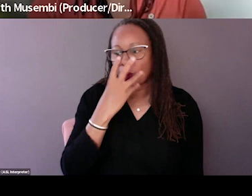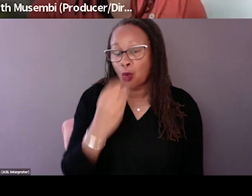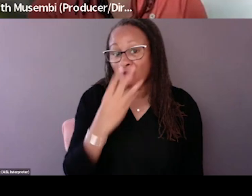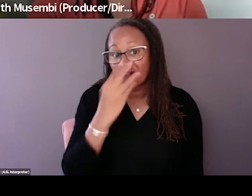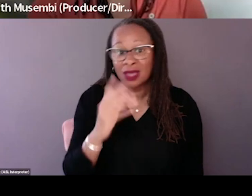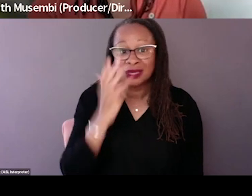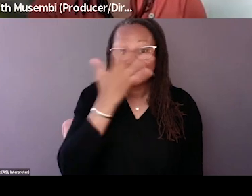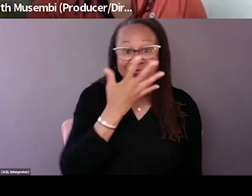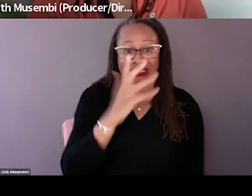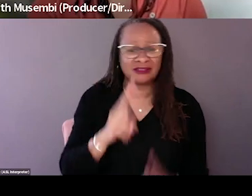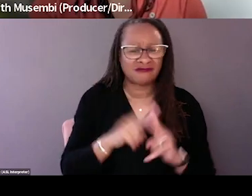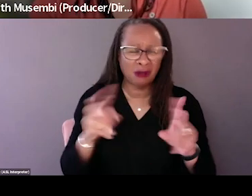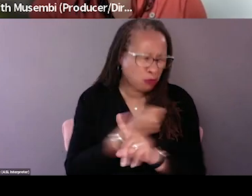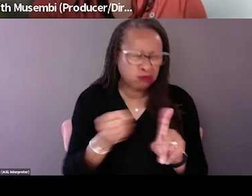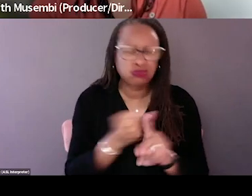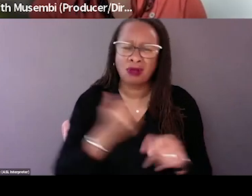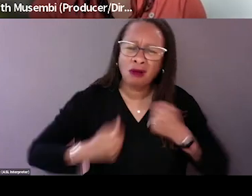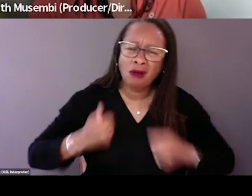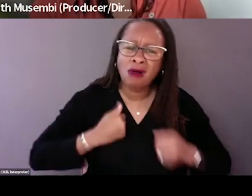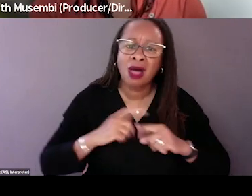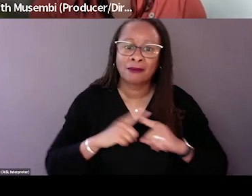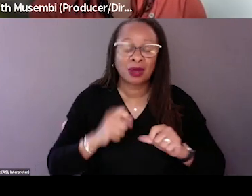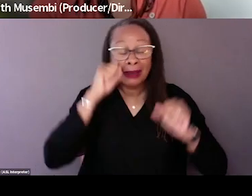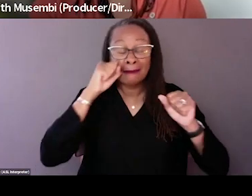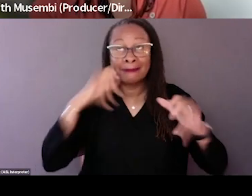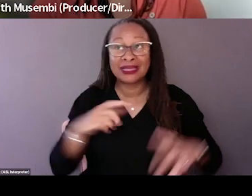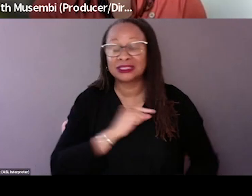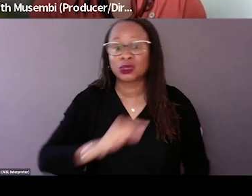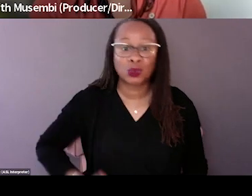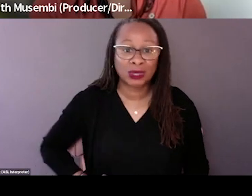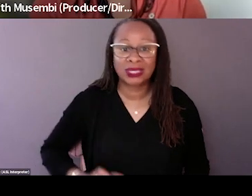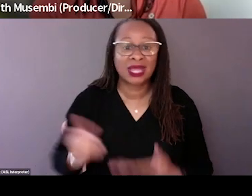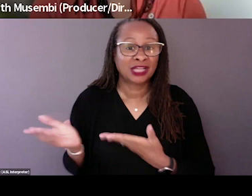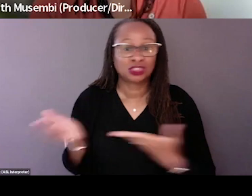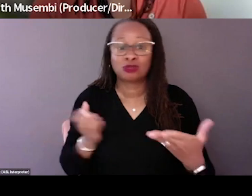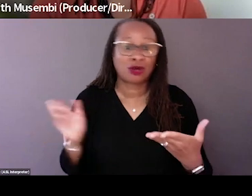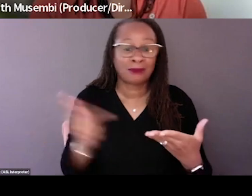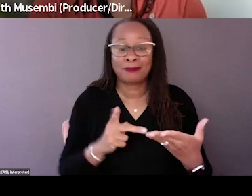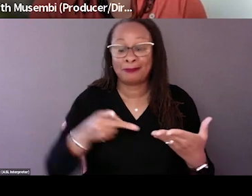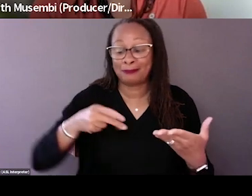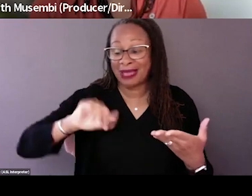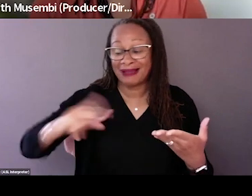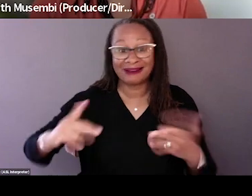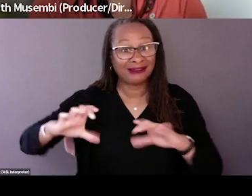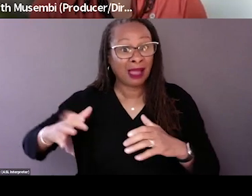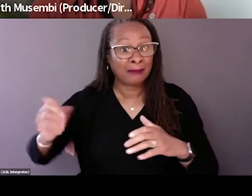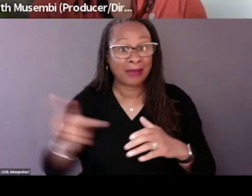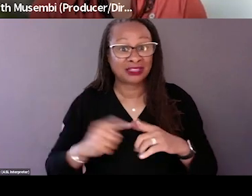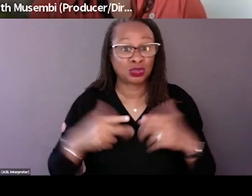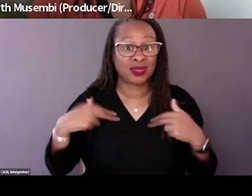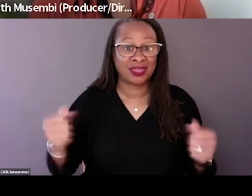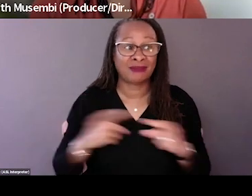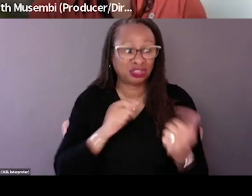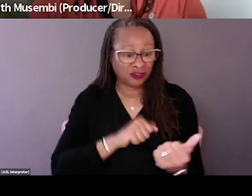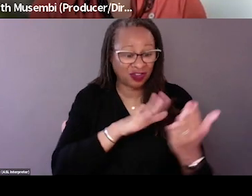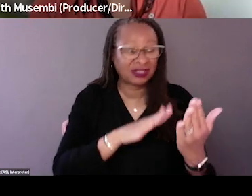pretty brutal, but what a phenomenal queen. She's brought her pack back to health, but she then has to face this horrendous